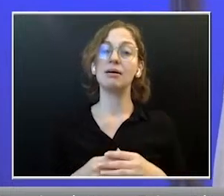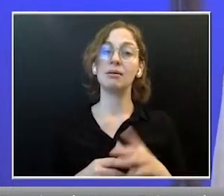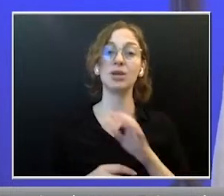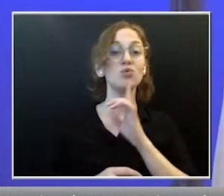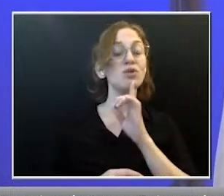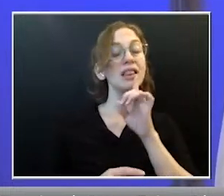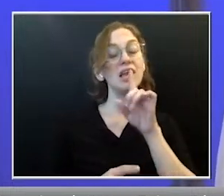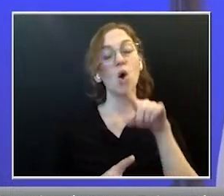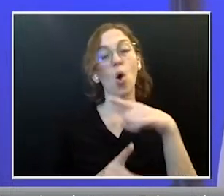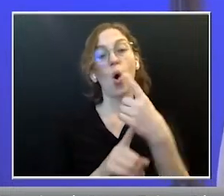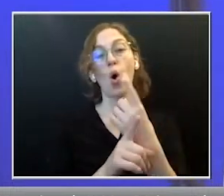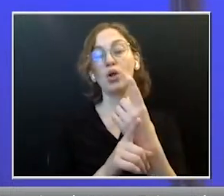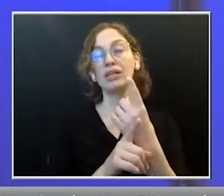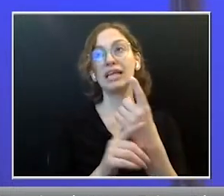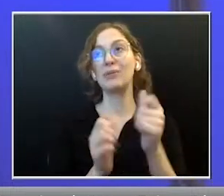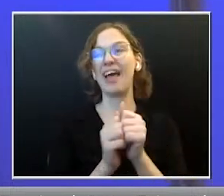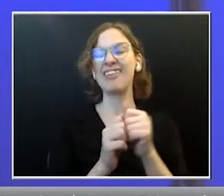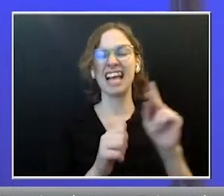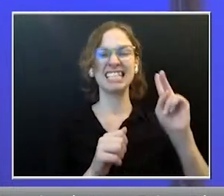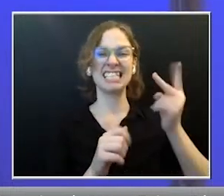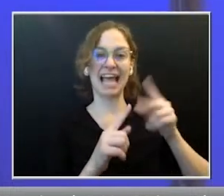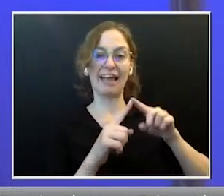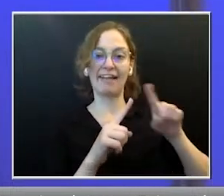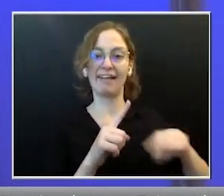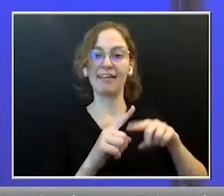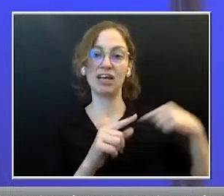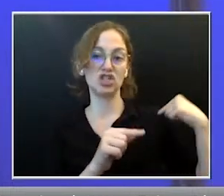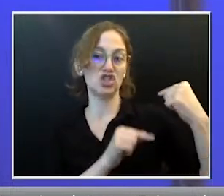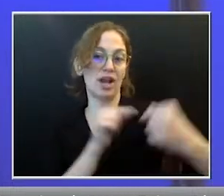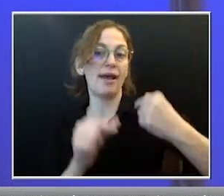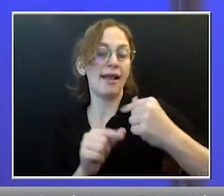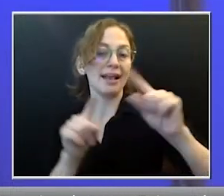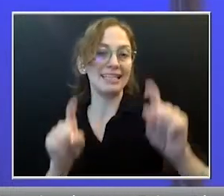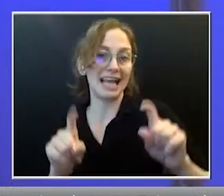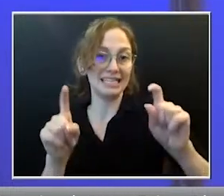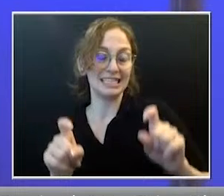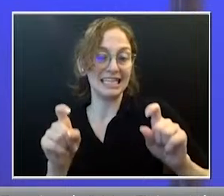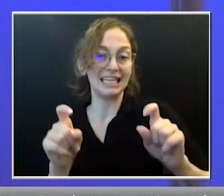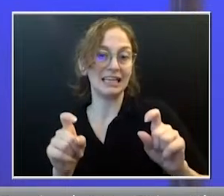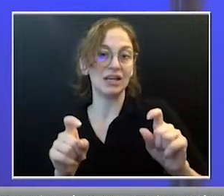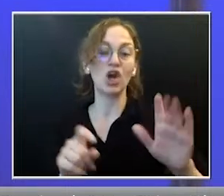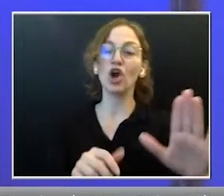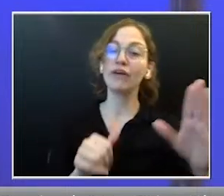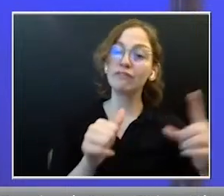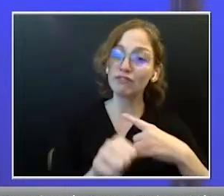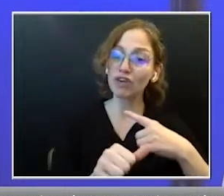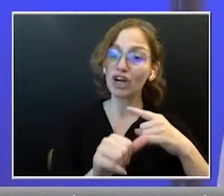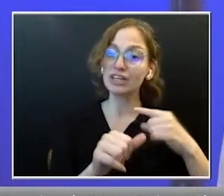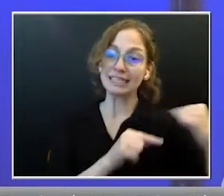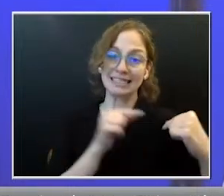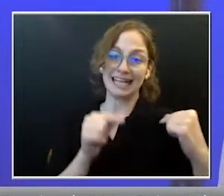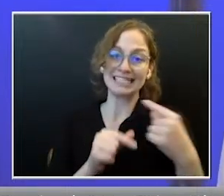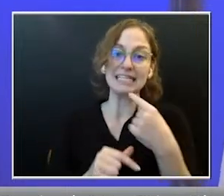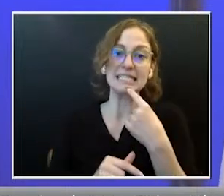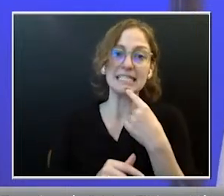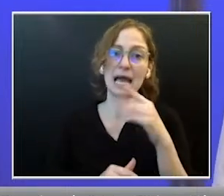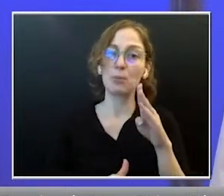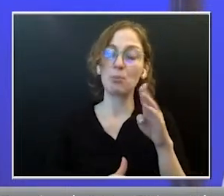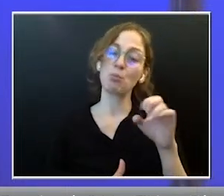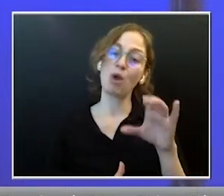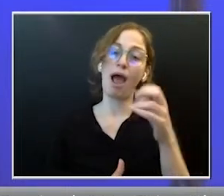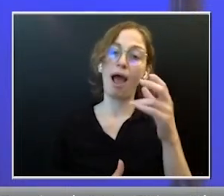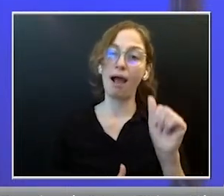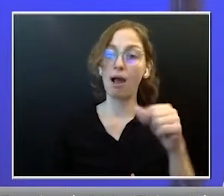round of genetic testing, because her first round, when she was diagnosed, she was BRCA1 and 2 negative. But when it